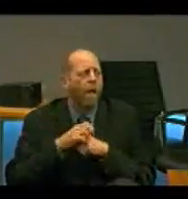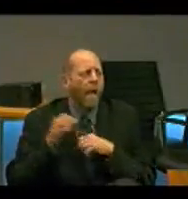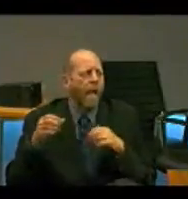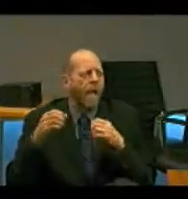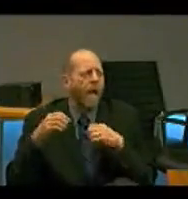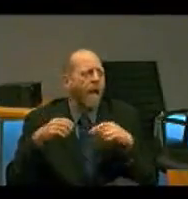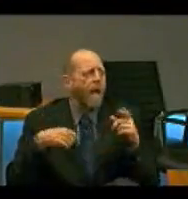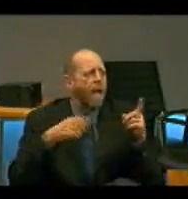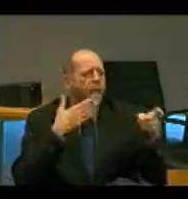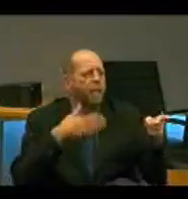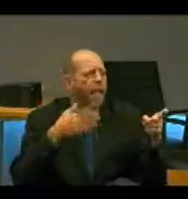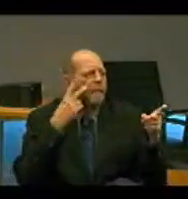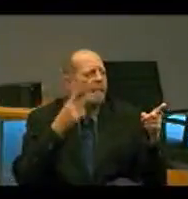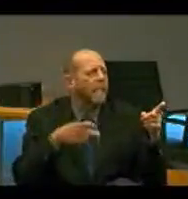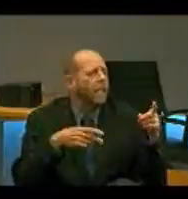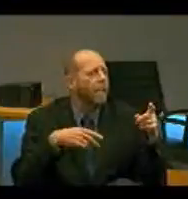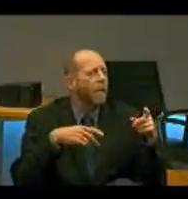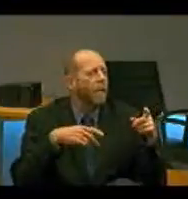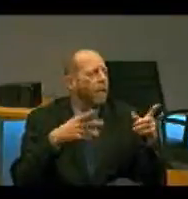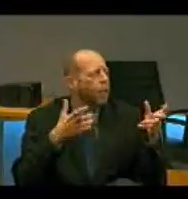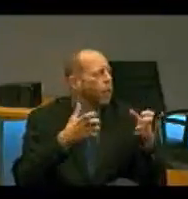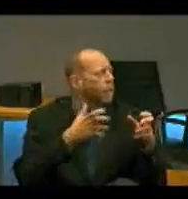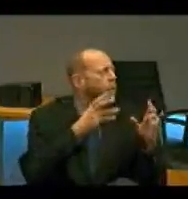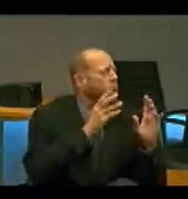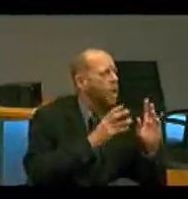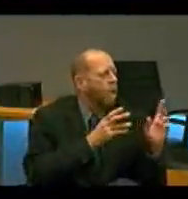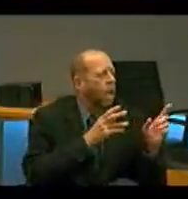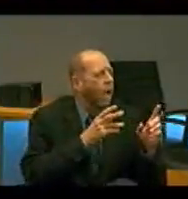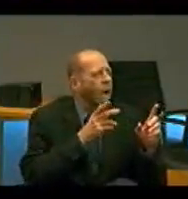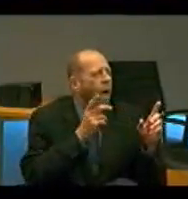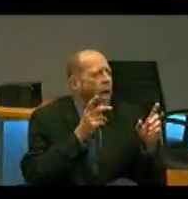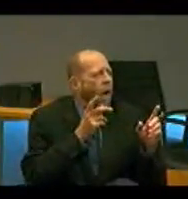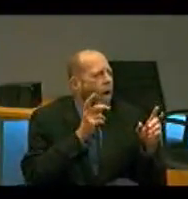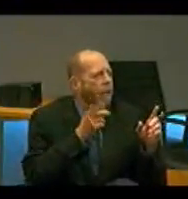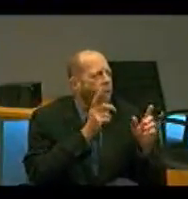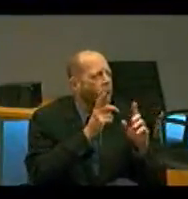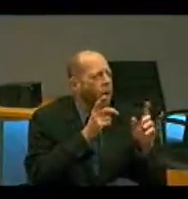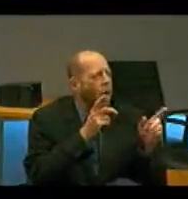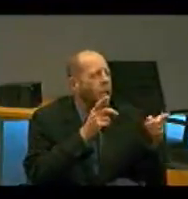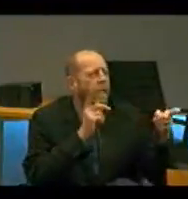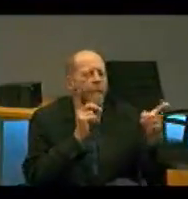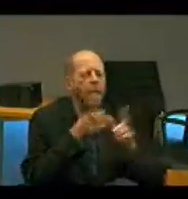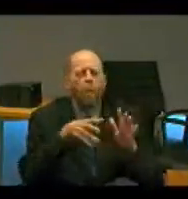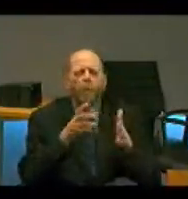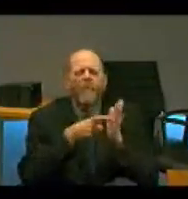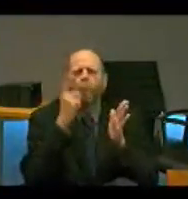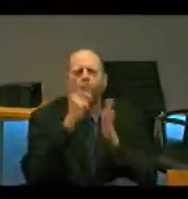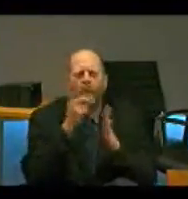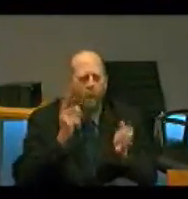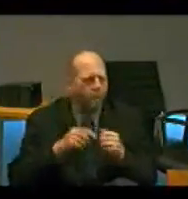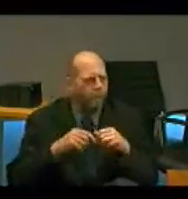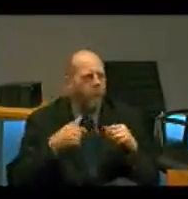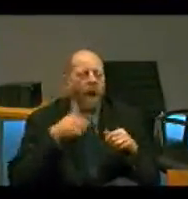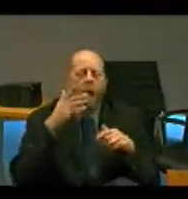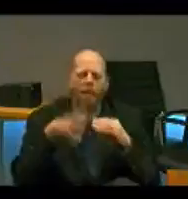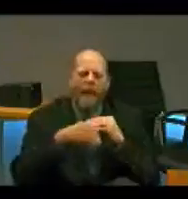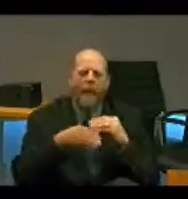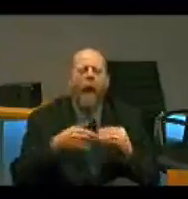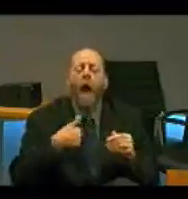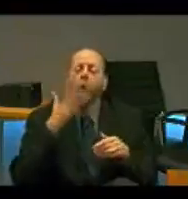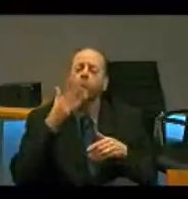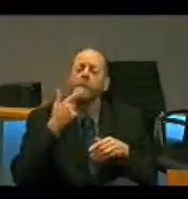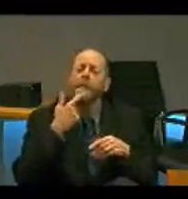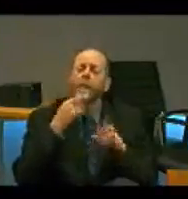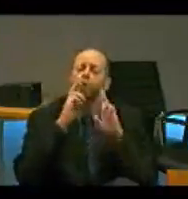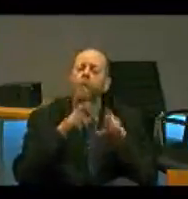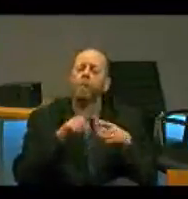Braga. I see, Ms. Hill, you've had wanted to get in. I'm going to give you just 1 minute. I have questions from other commissioners. It'll take only 1 minute. I would say, just in response to